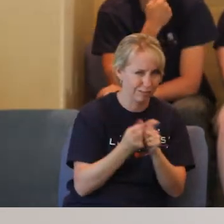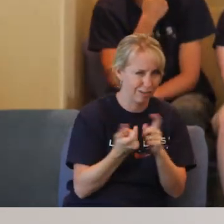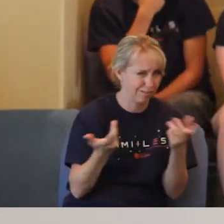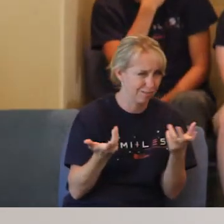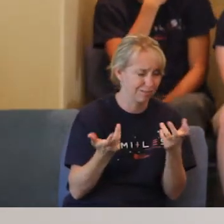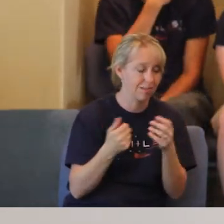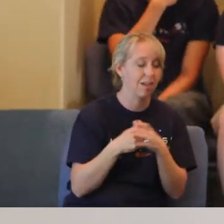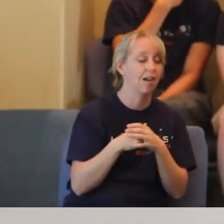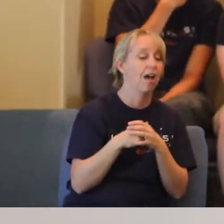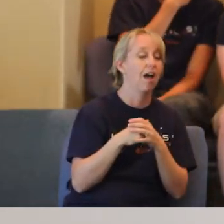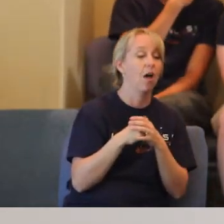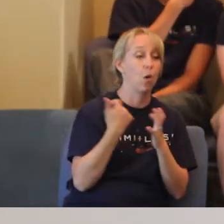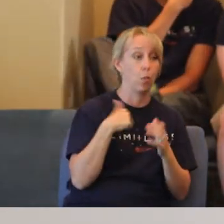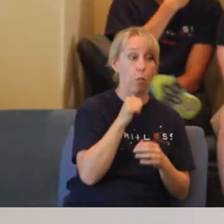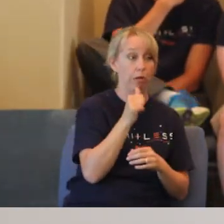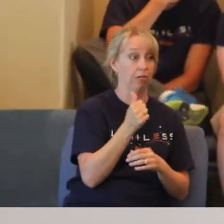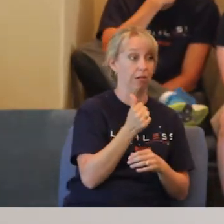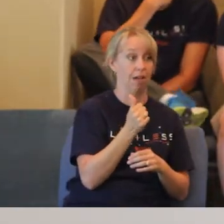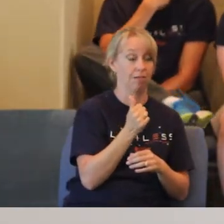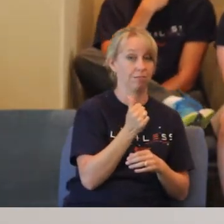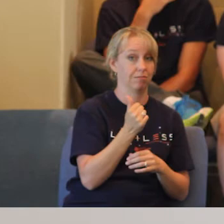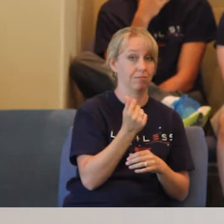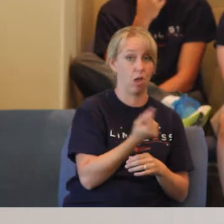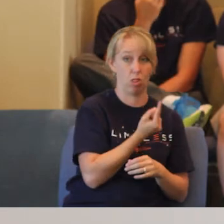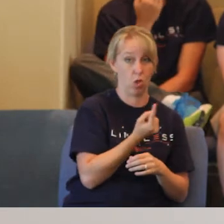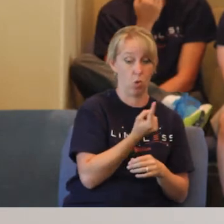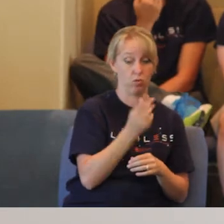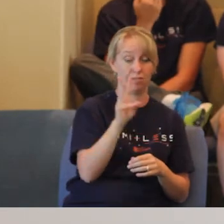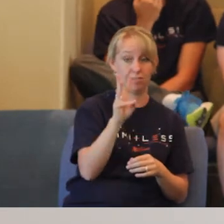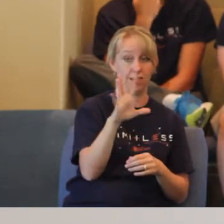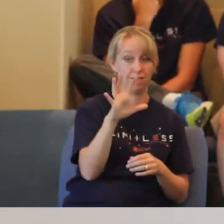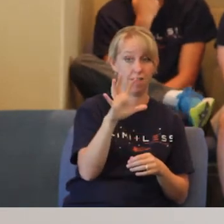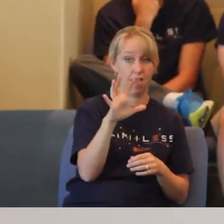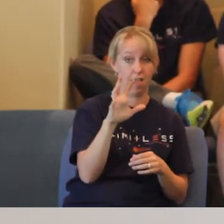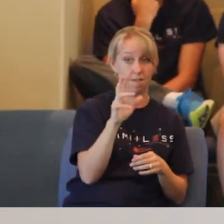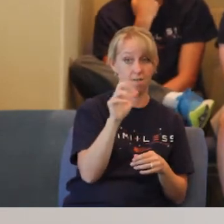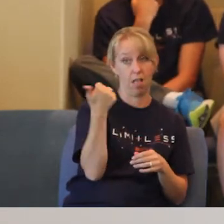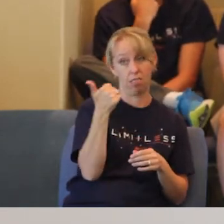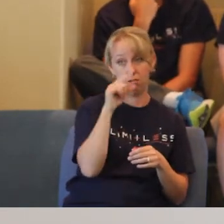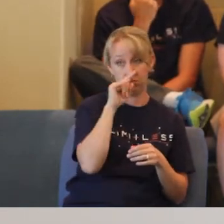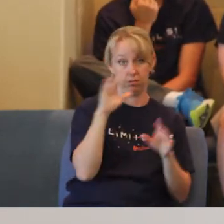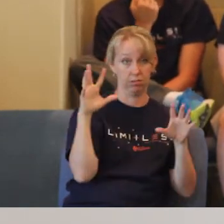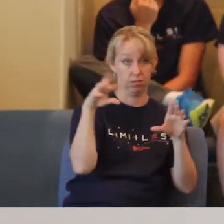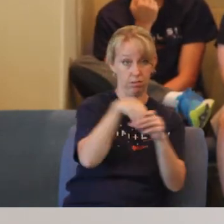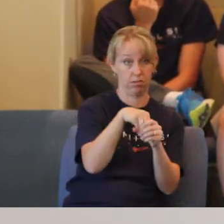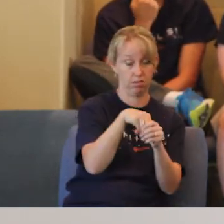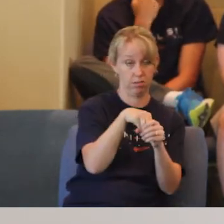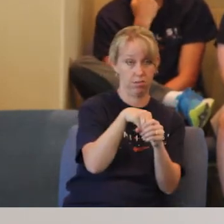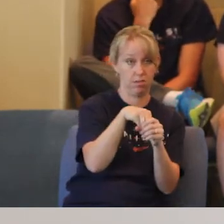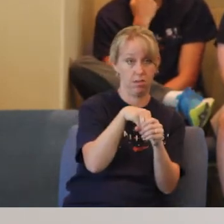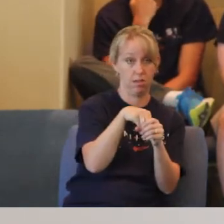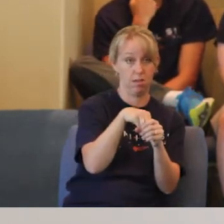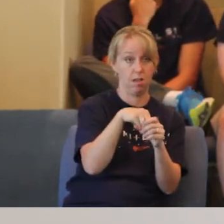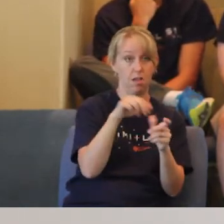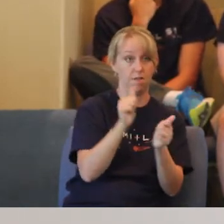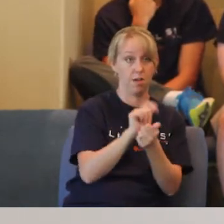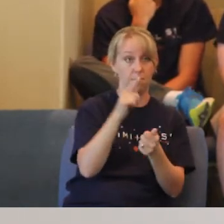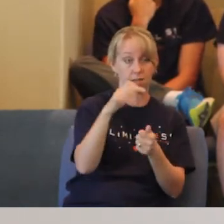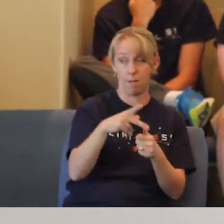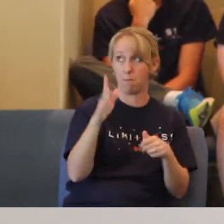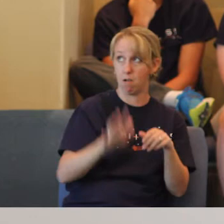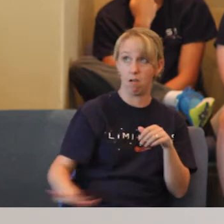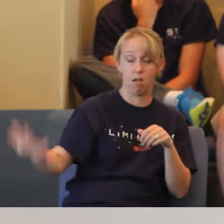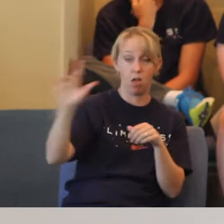There was 65 participants at Gallup, New Mexico from all across the country, Georgia, Utah,